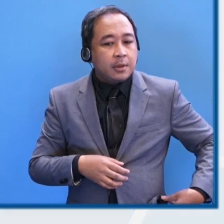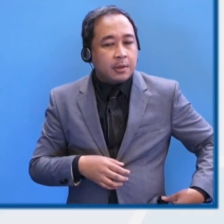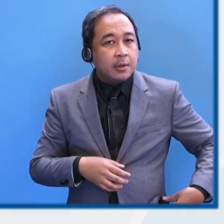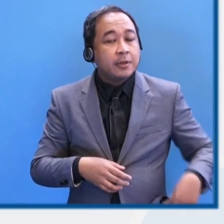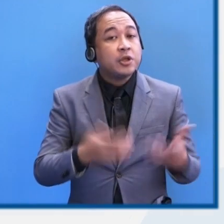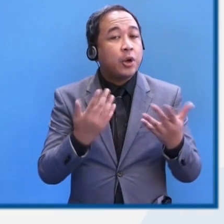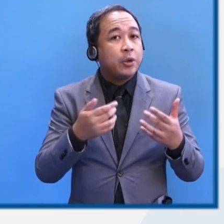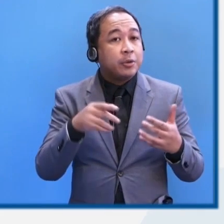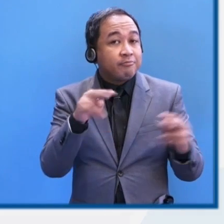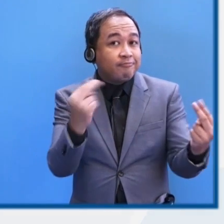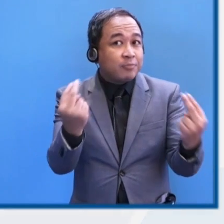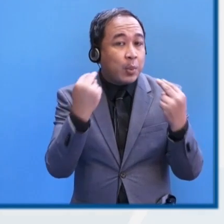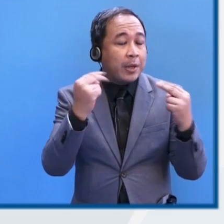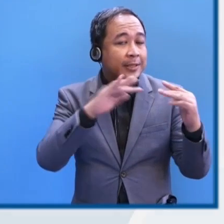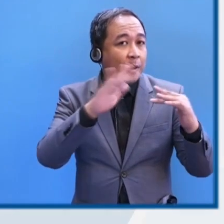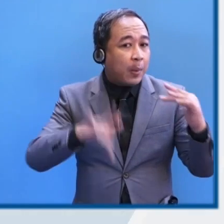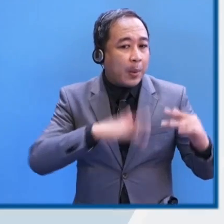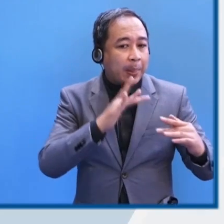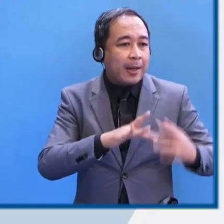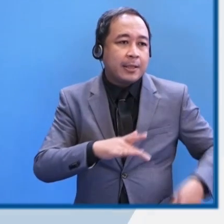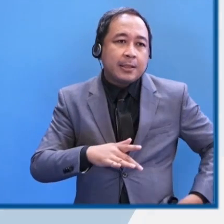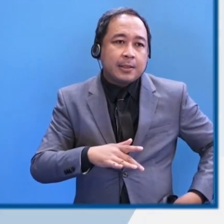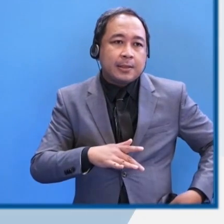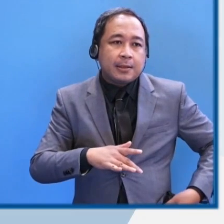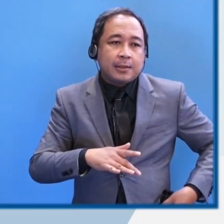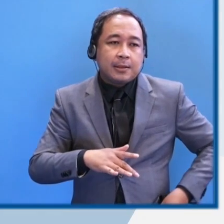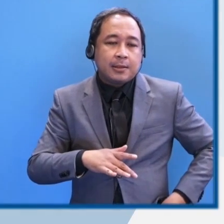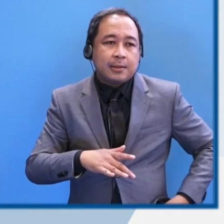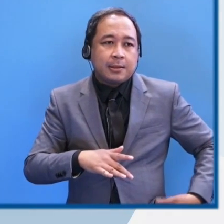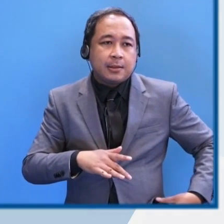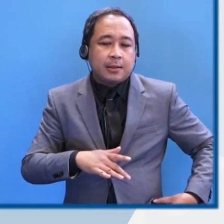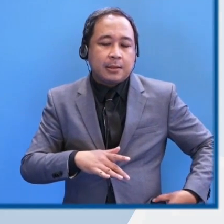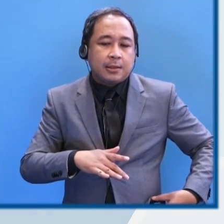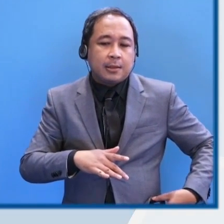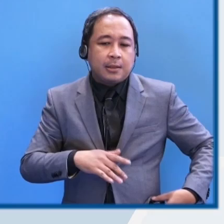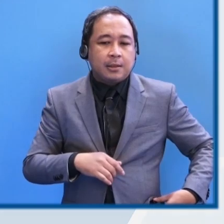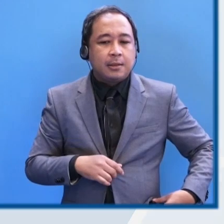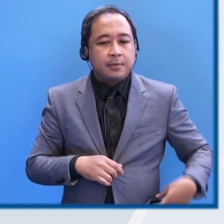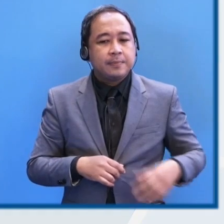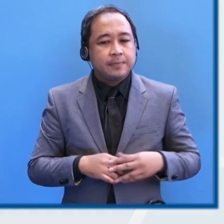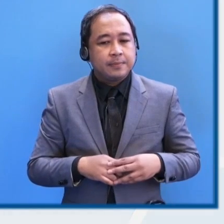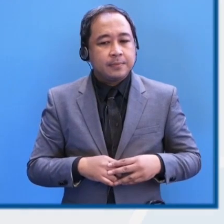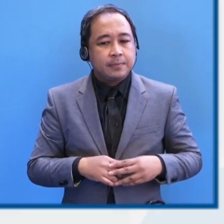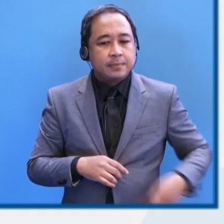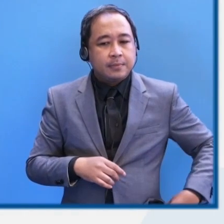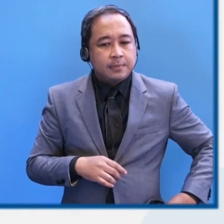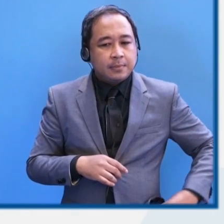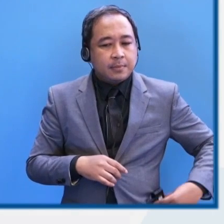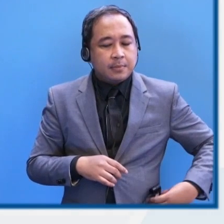platforms. There are many mechanisms which are in place to ensure